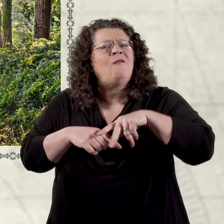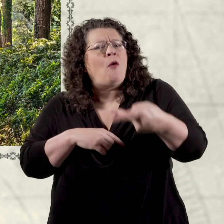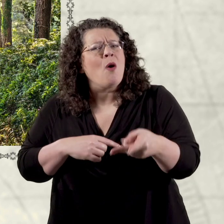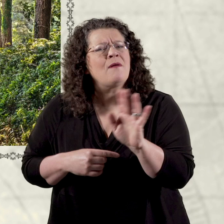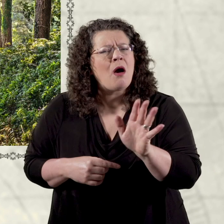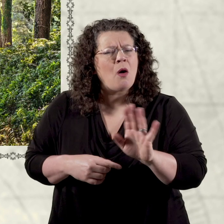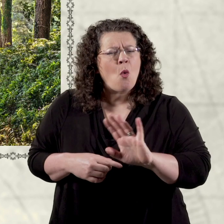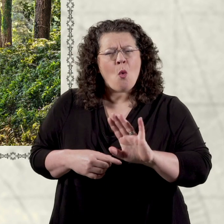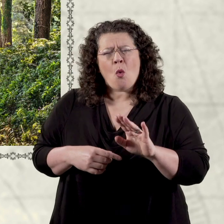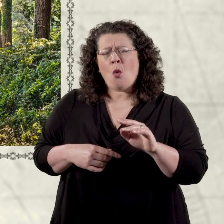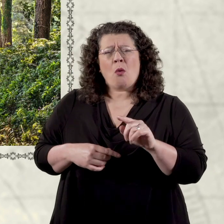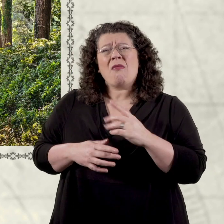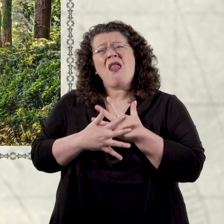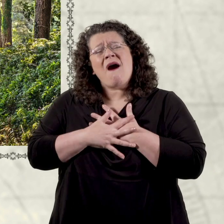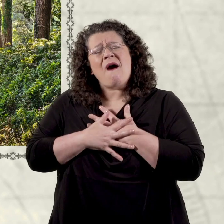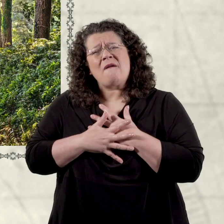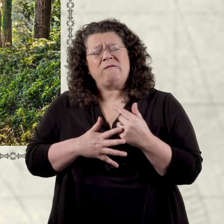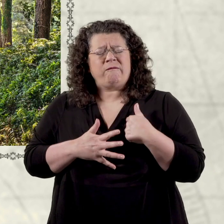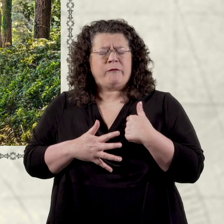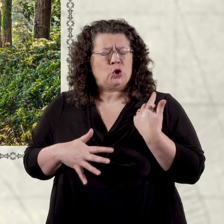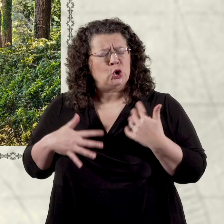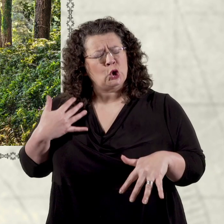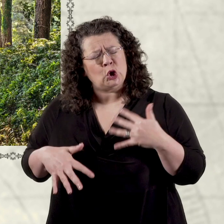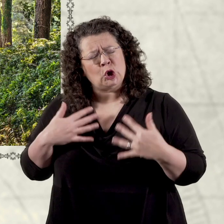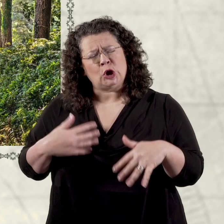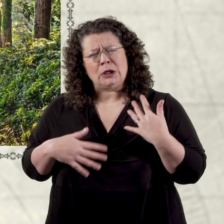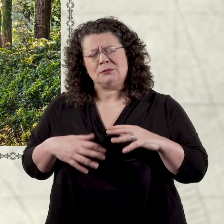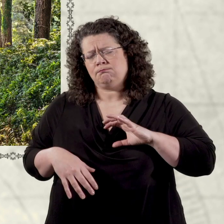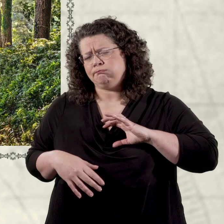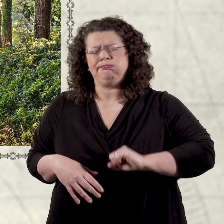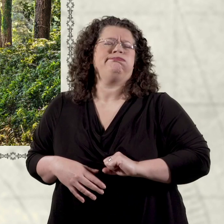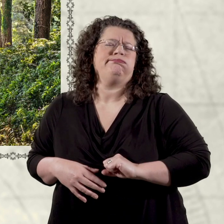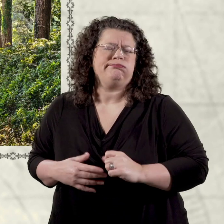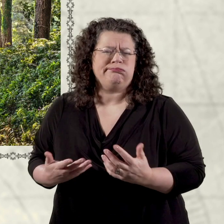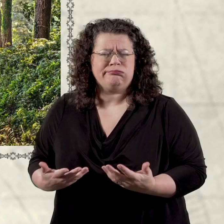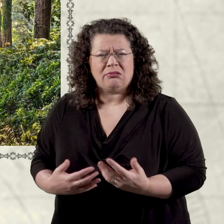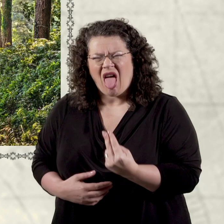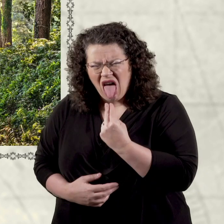fallen over or anything. I've been hurt by love.